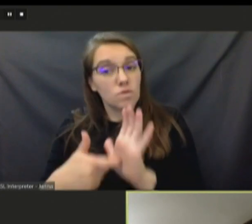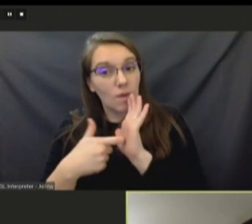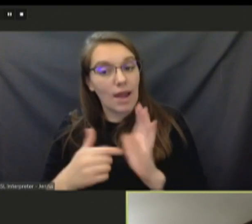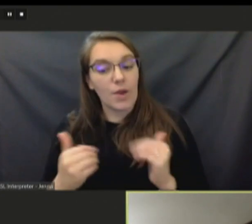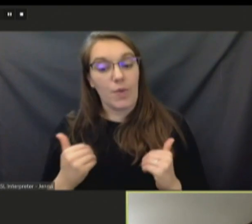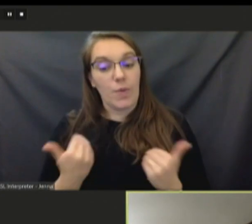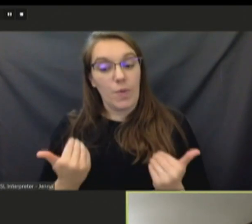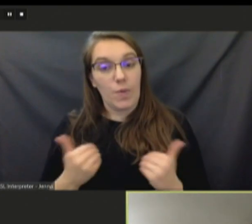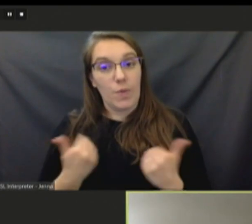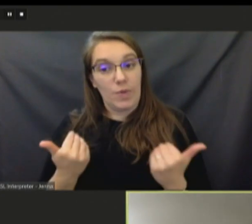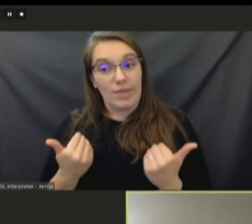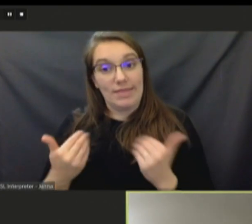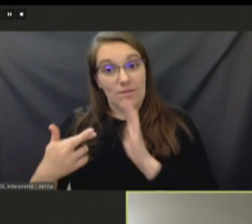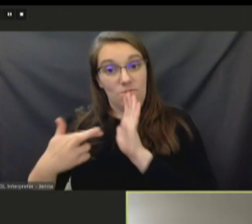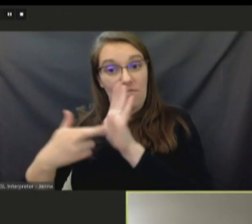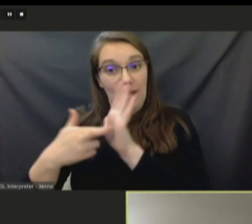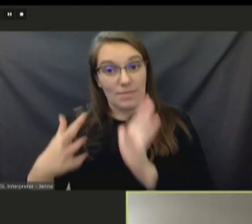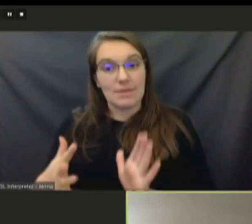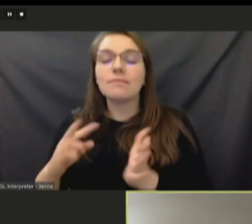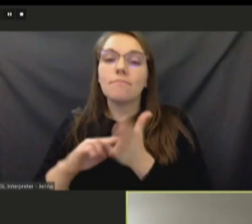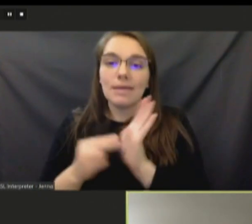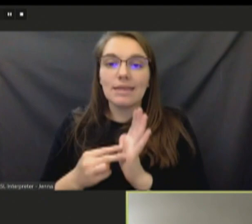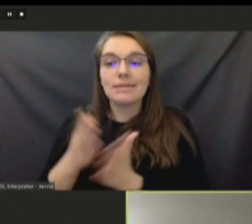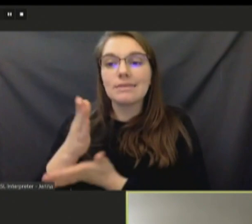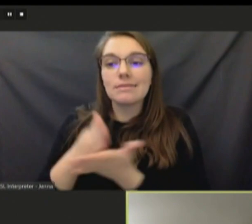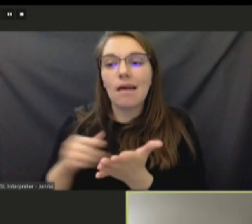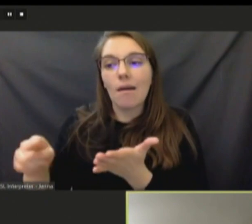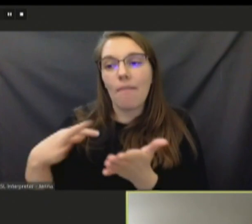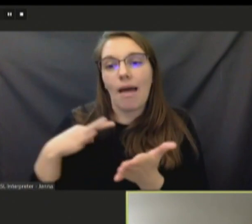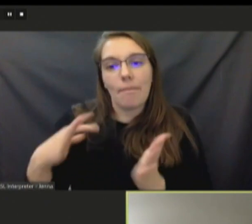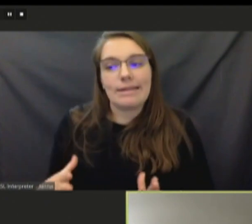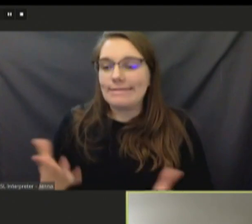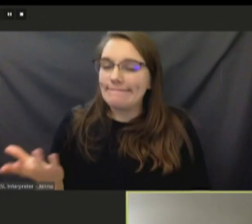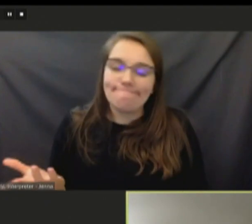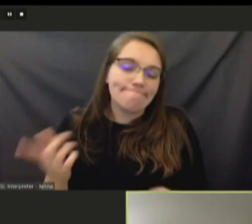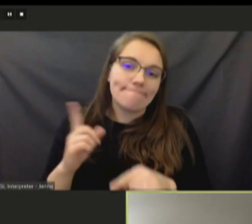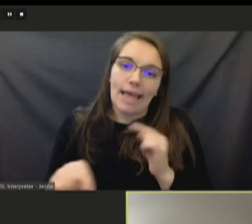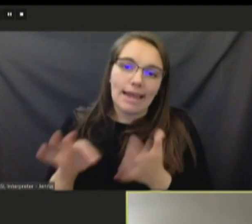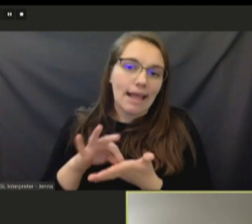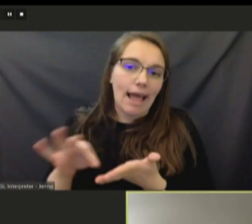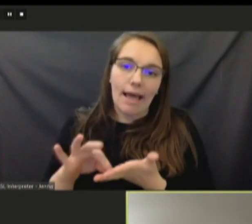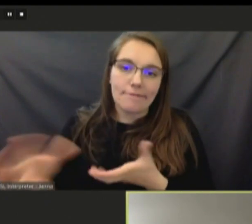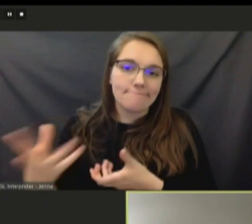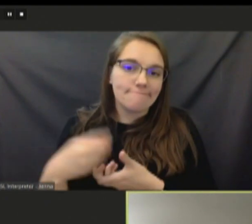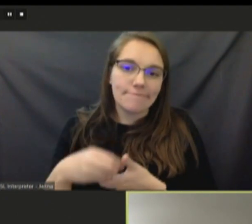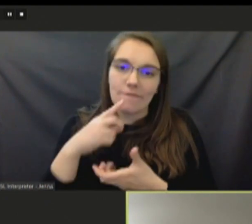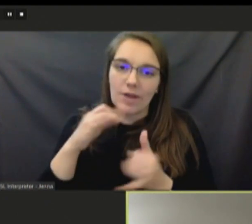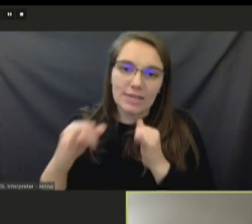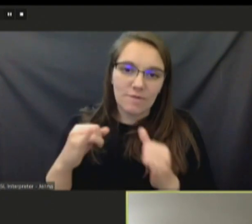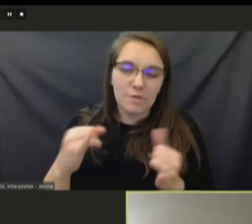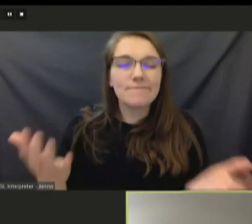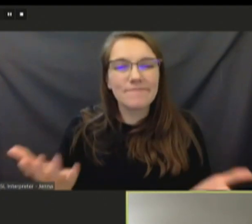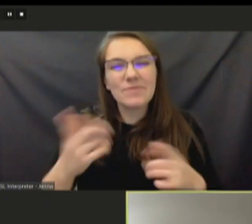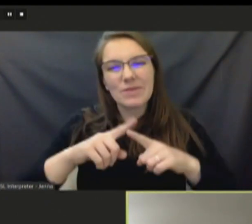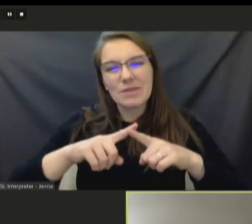means, you know, some applicants can't be considered. So it just depends on what the